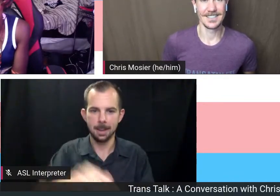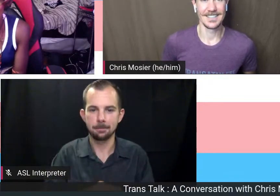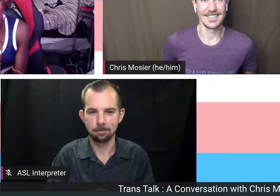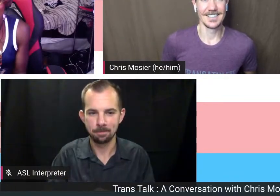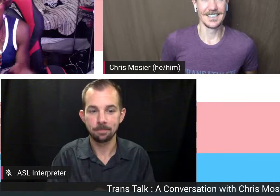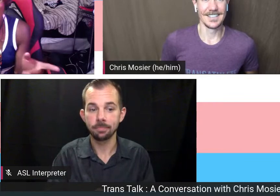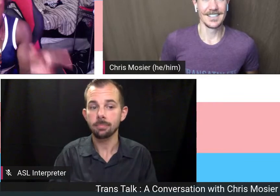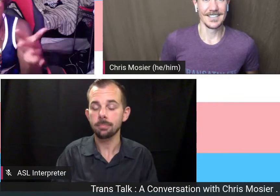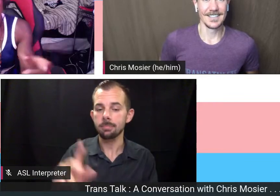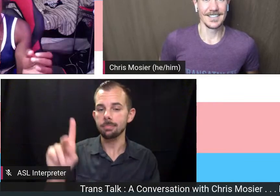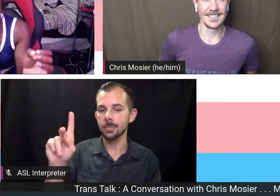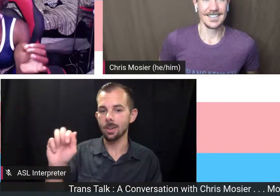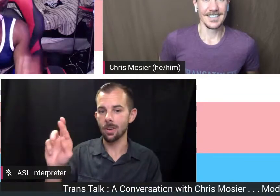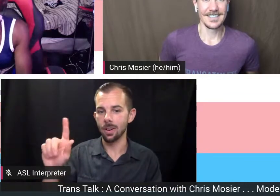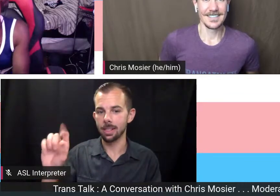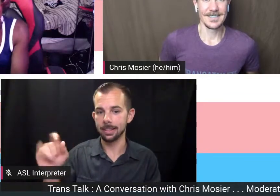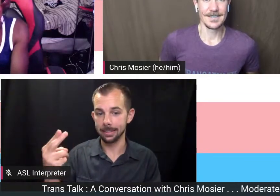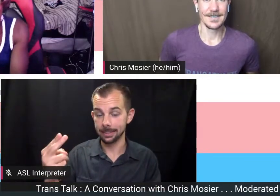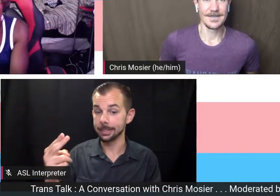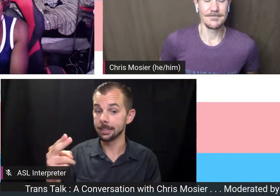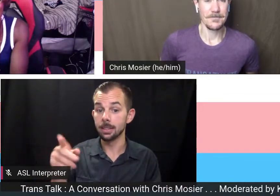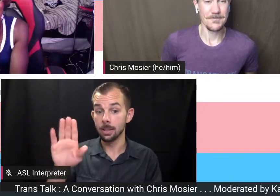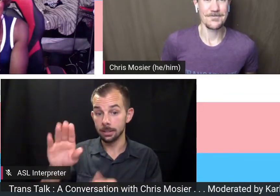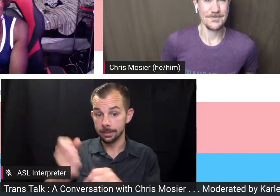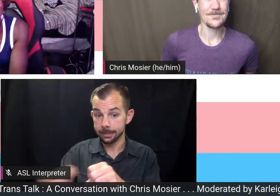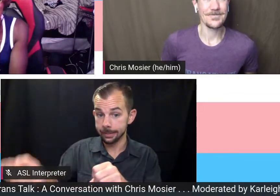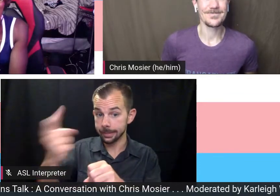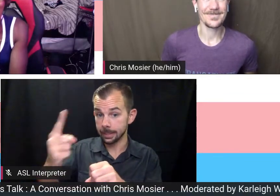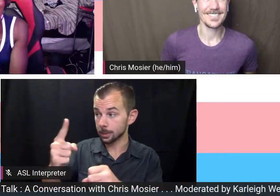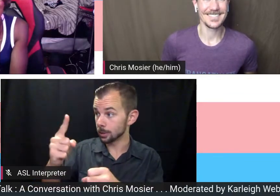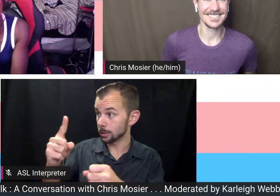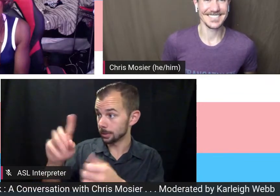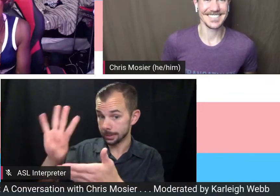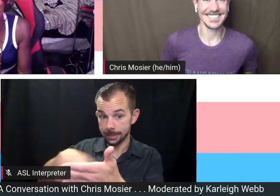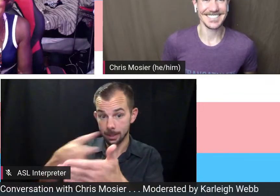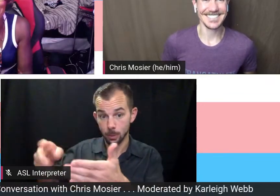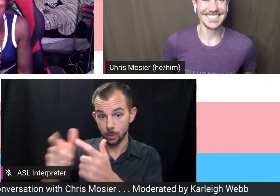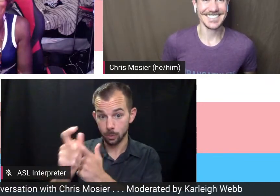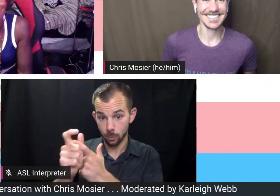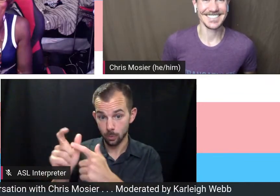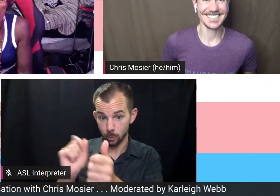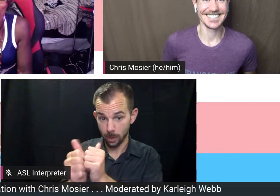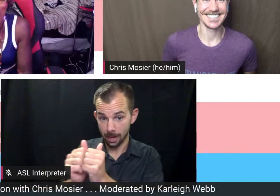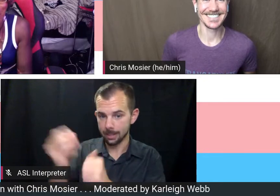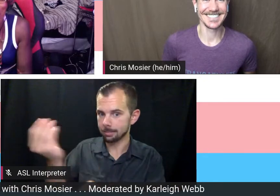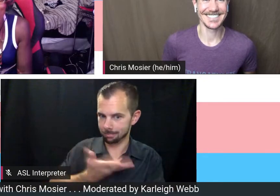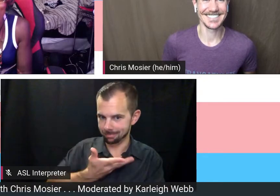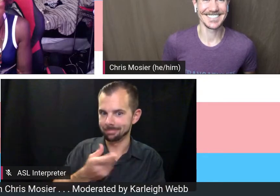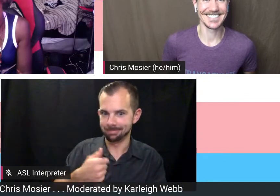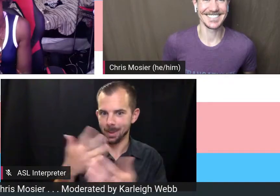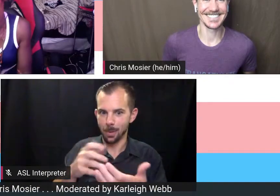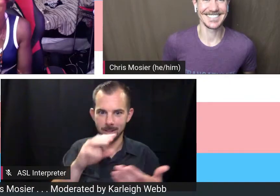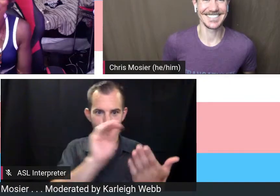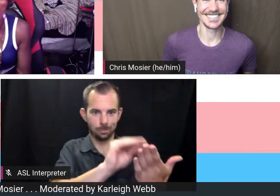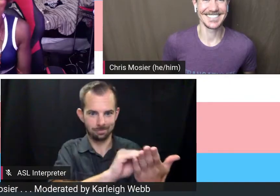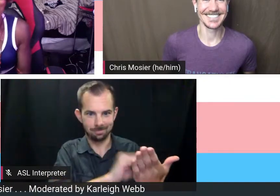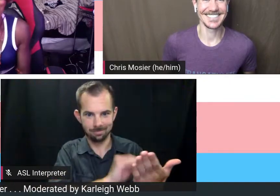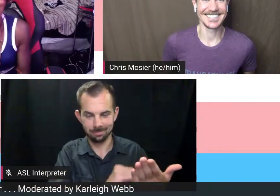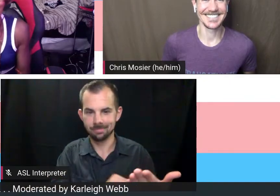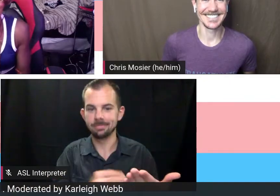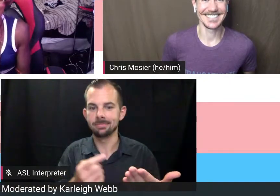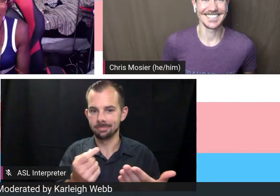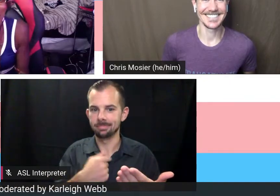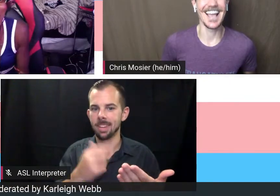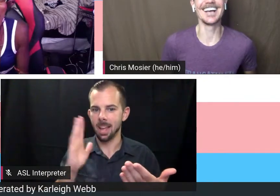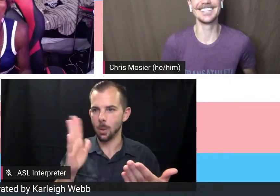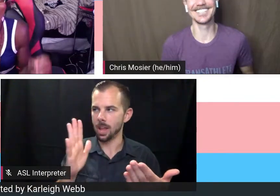next year, because I want to be at a race where you are, just so I can say I competed in the same race with Chris Mosier. I finished I finished